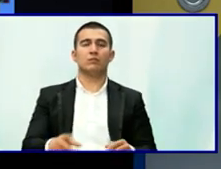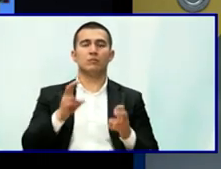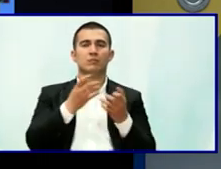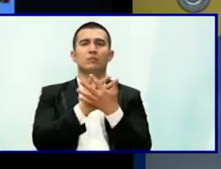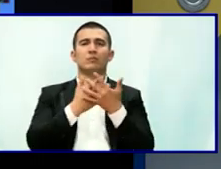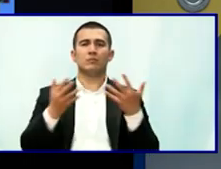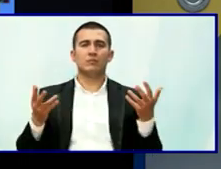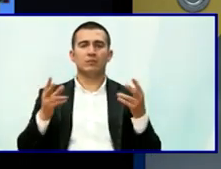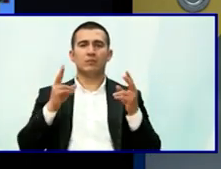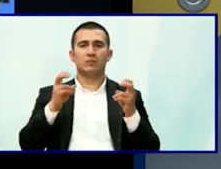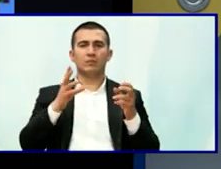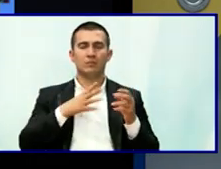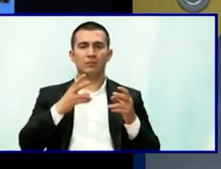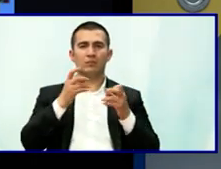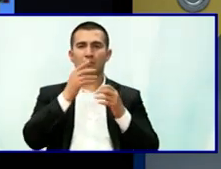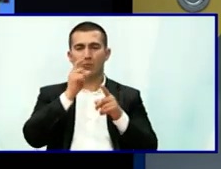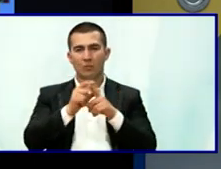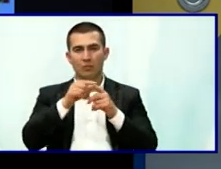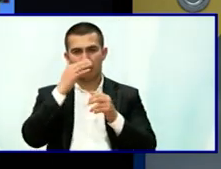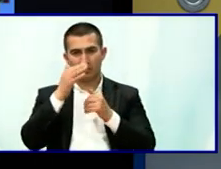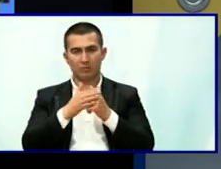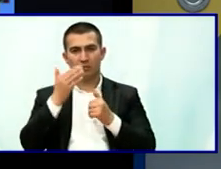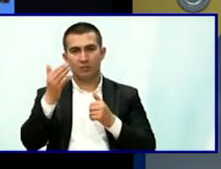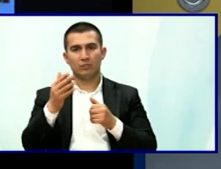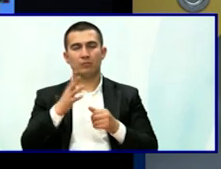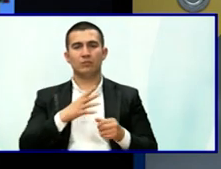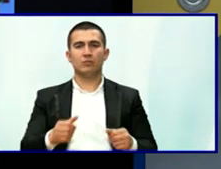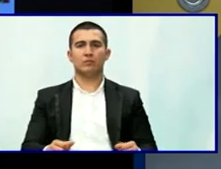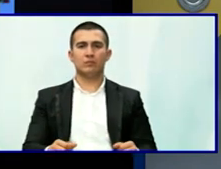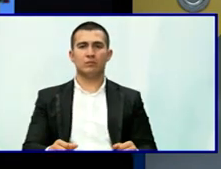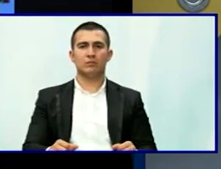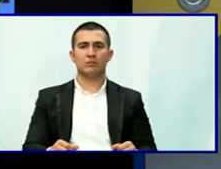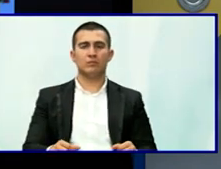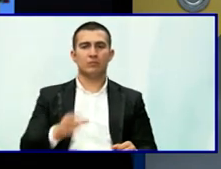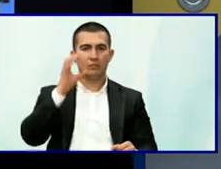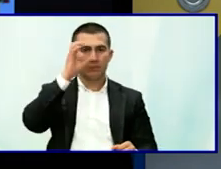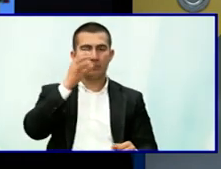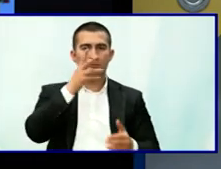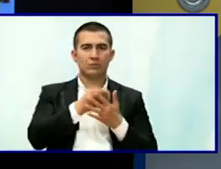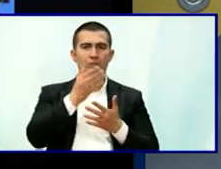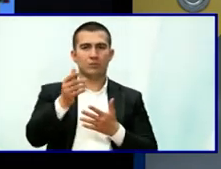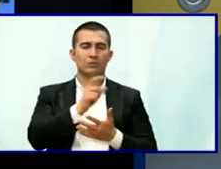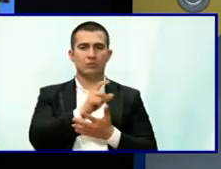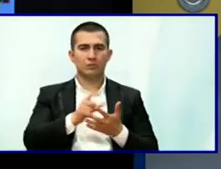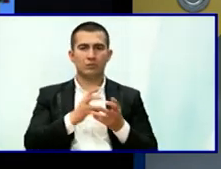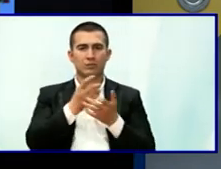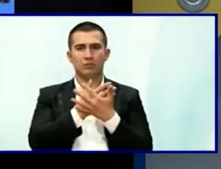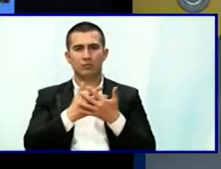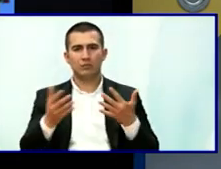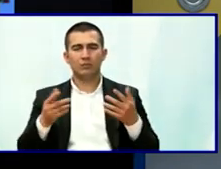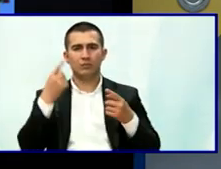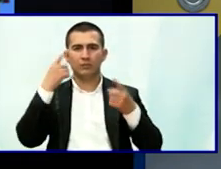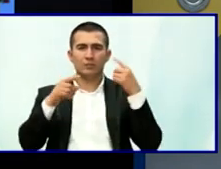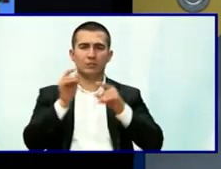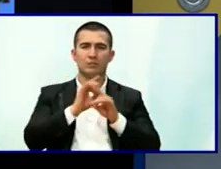misralar oxirida takrorlanib keluvchi so'z radif hisoblanadi. O'zbek she'riyatida radiflar